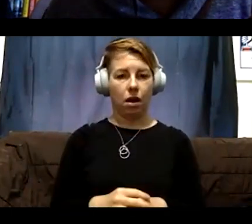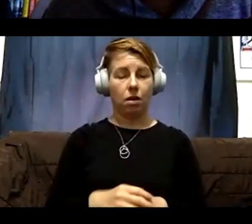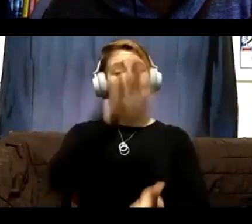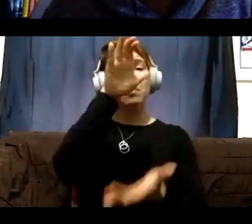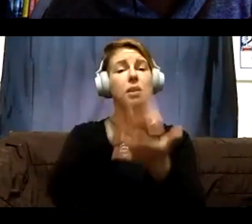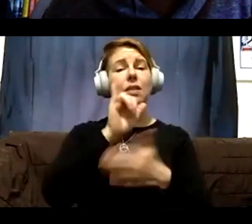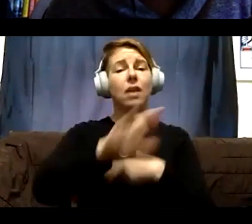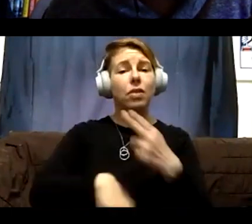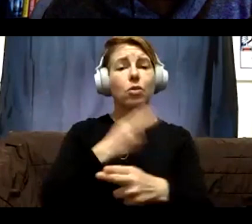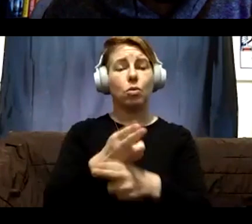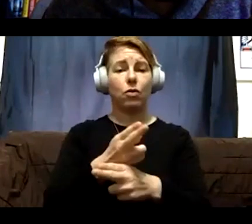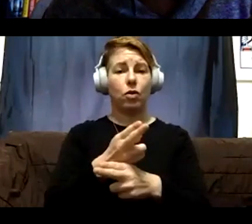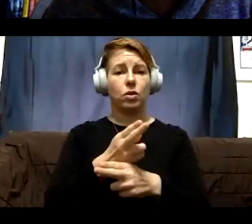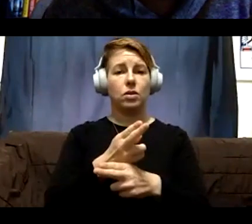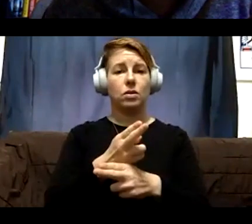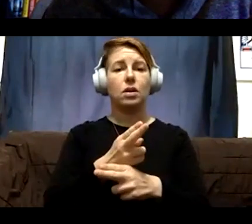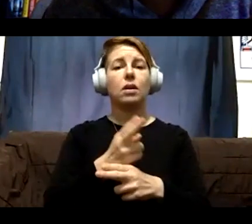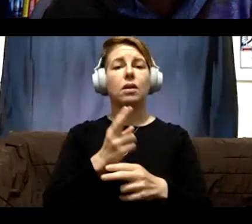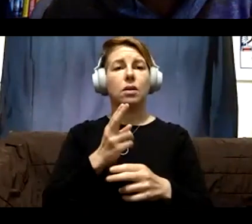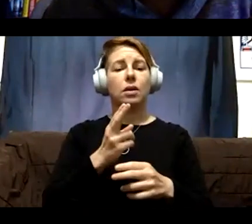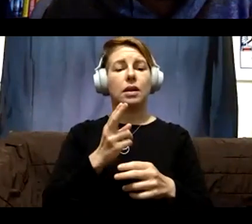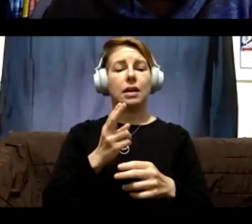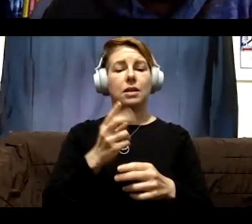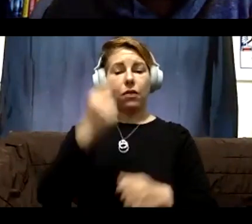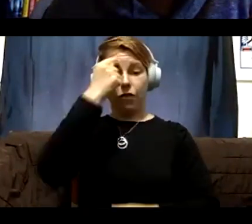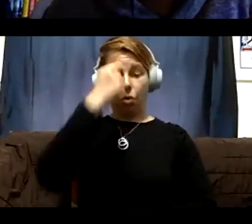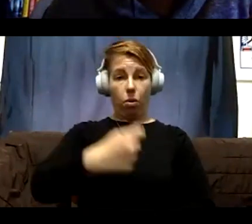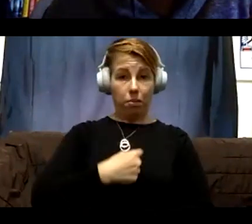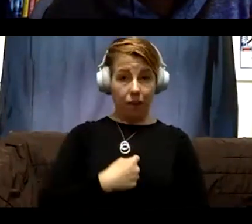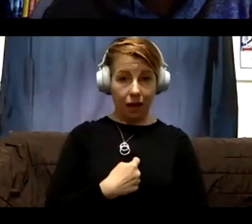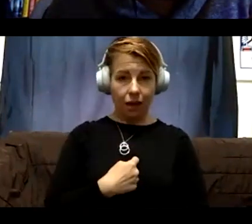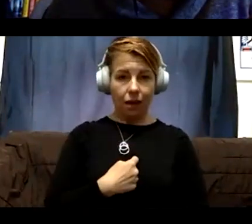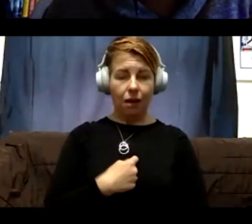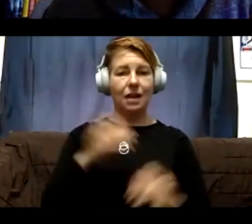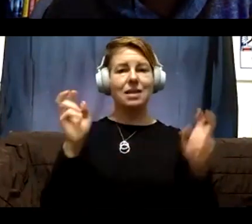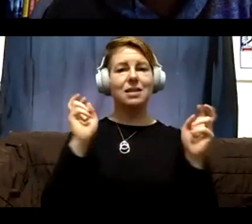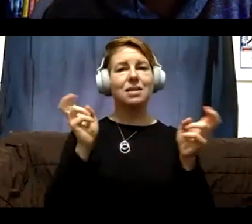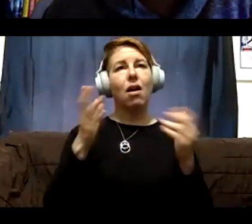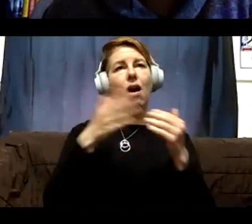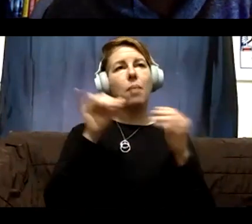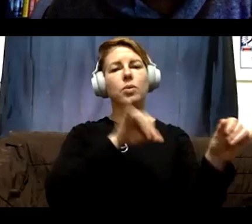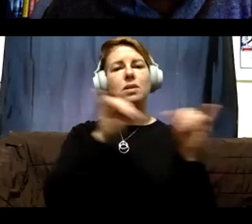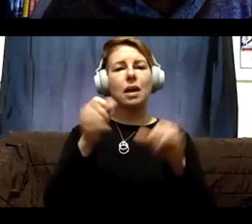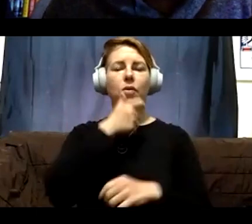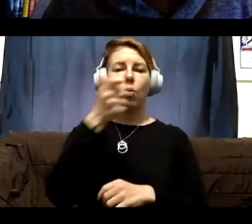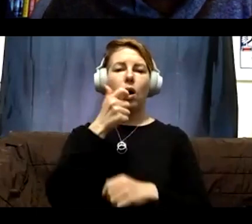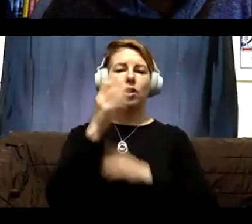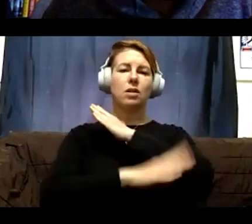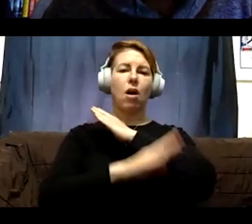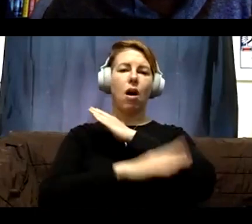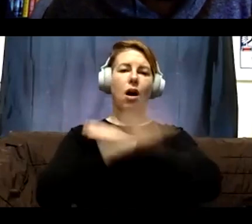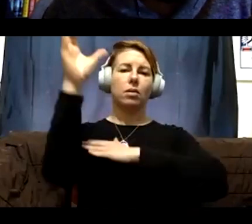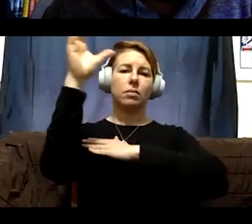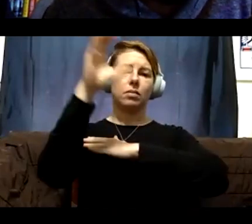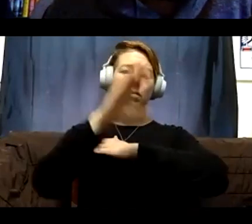is ordered around you as subject can look like watching an autumn sunset, or standing outside in the winter and listening